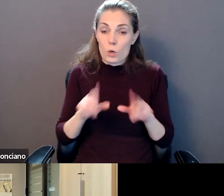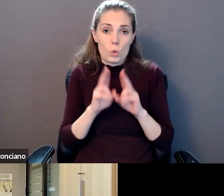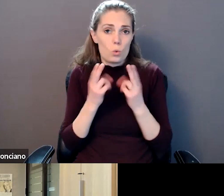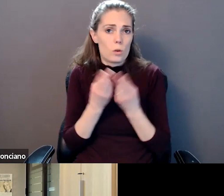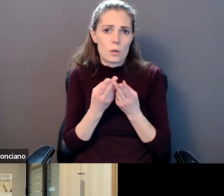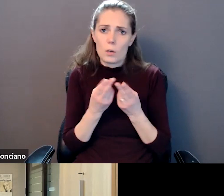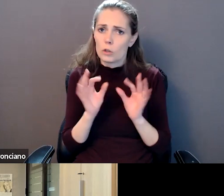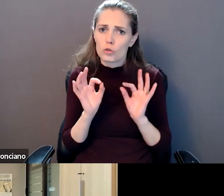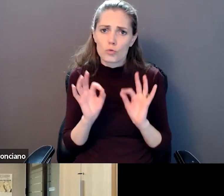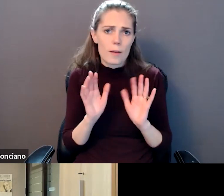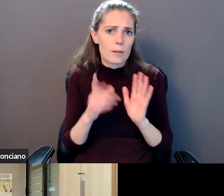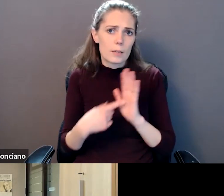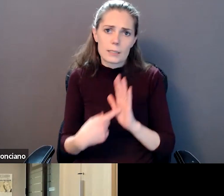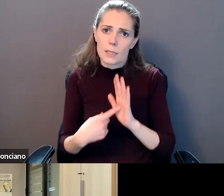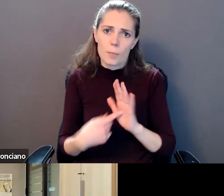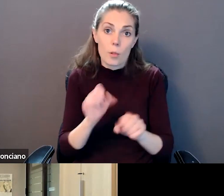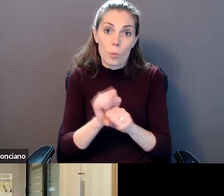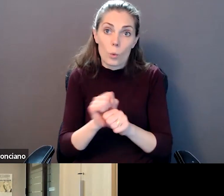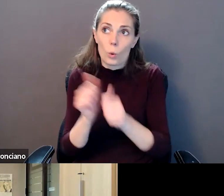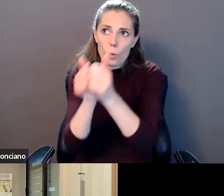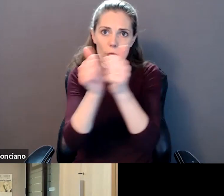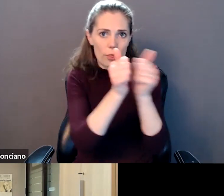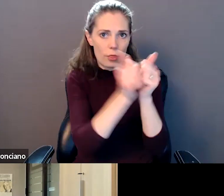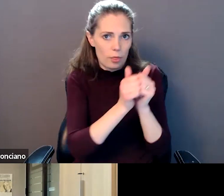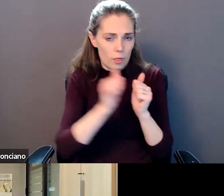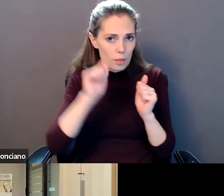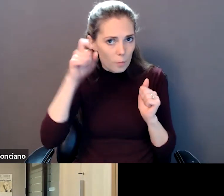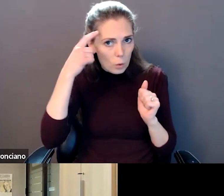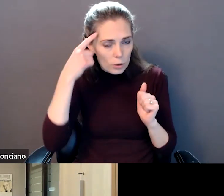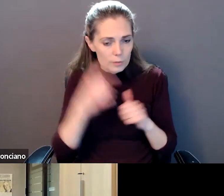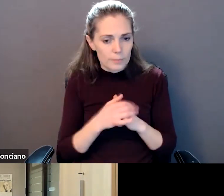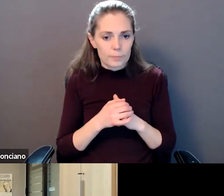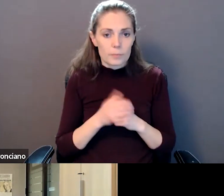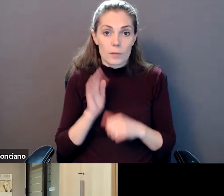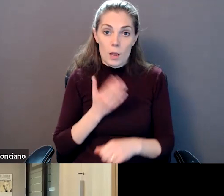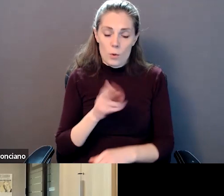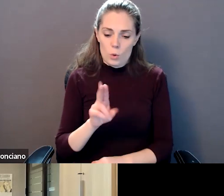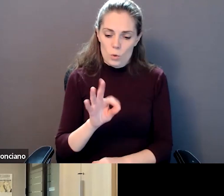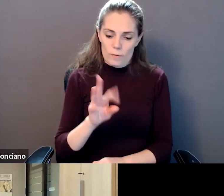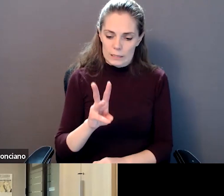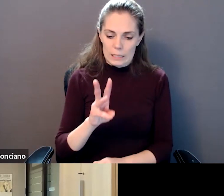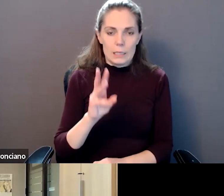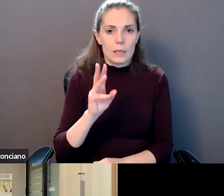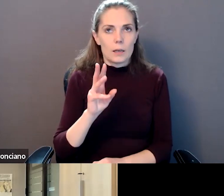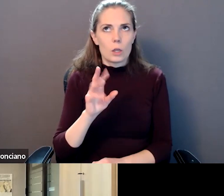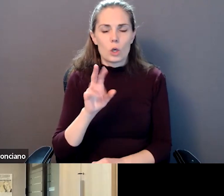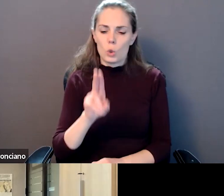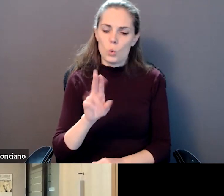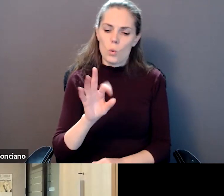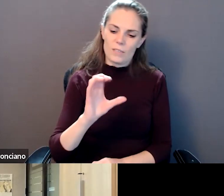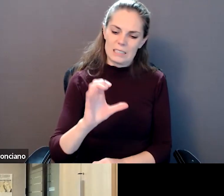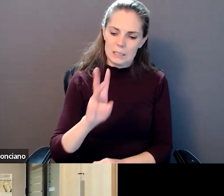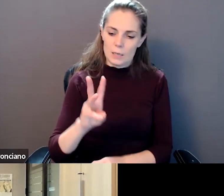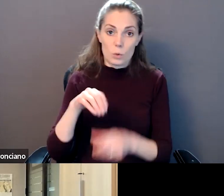of work in collaboration with employers. Our UFCW local in Quebec, our local 500, is the shining